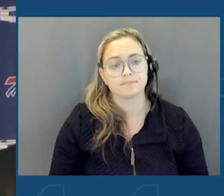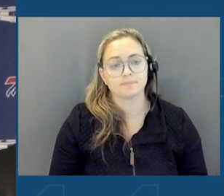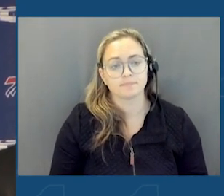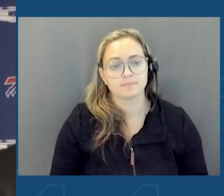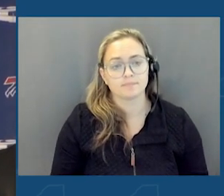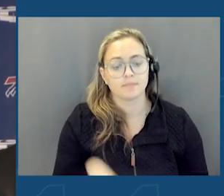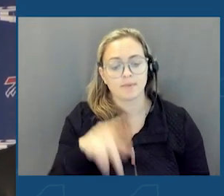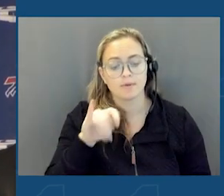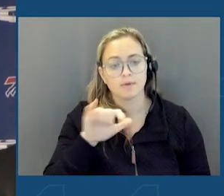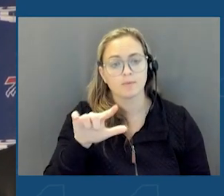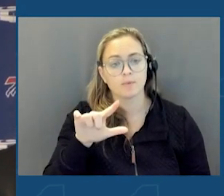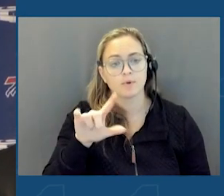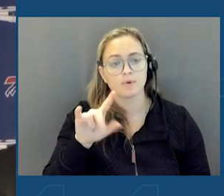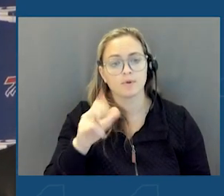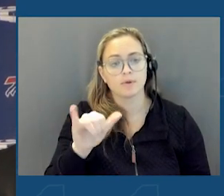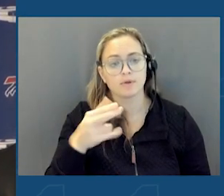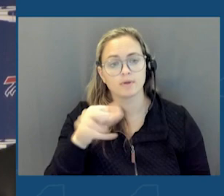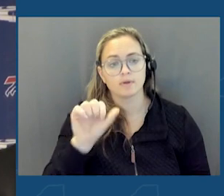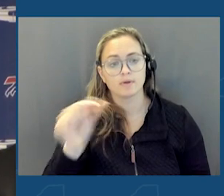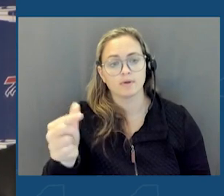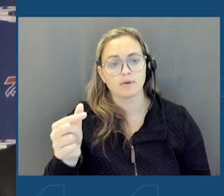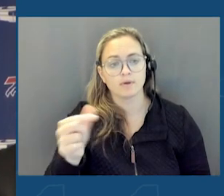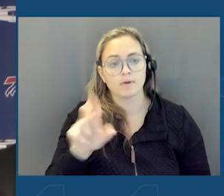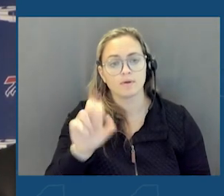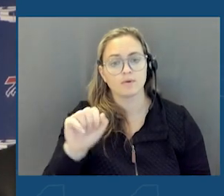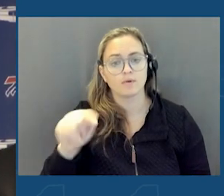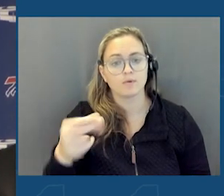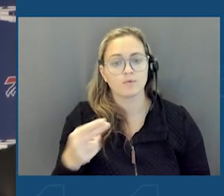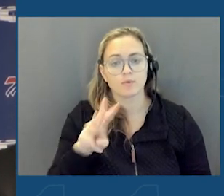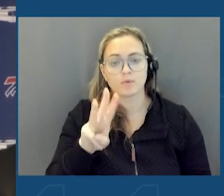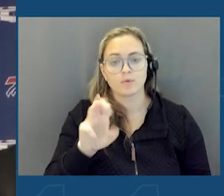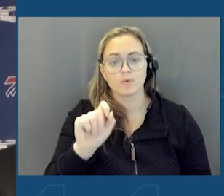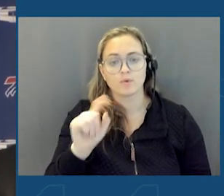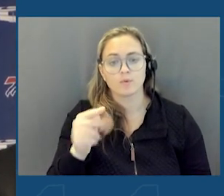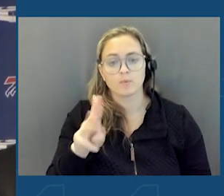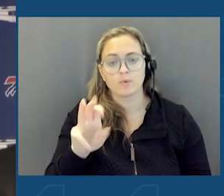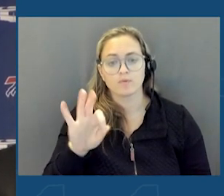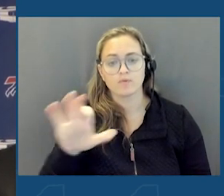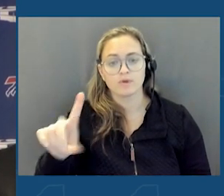Pearl Young, and Ruth Whitfield.